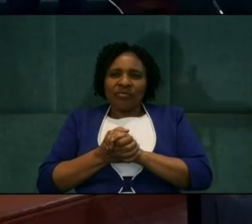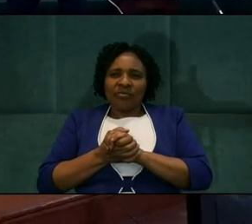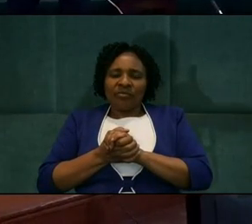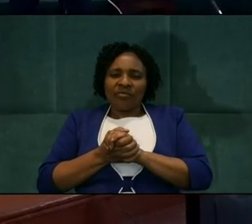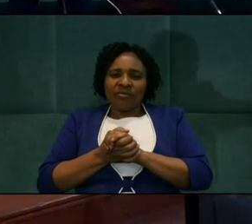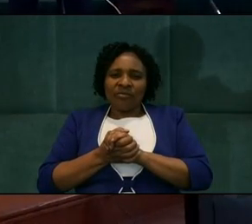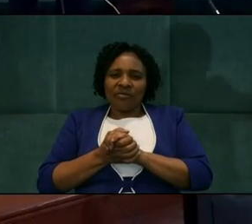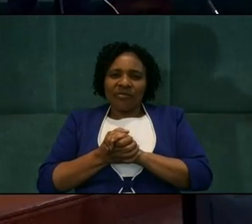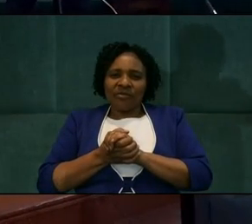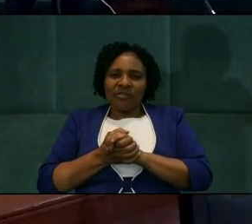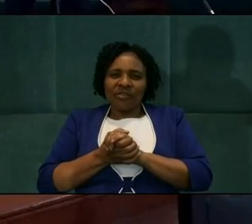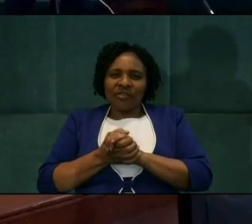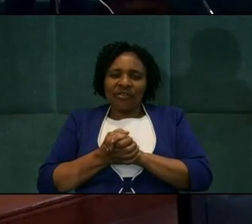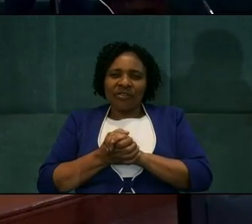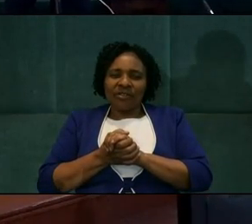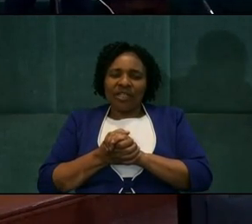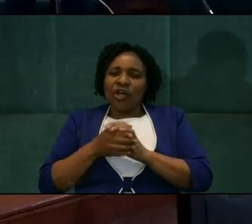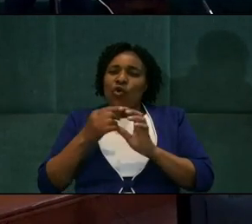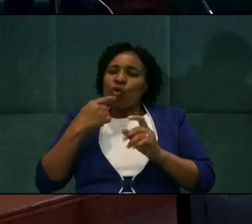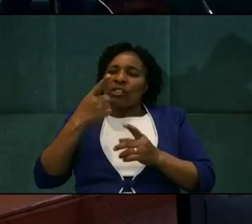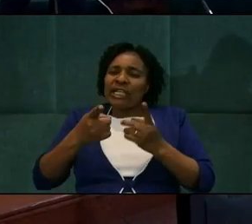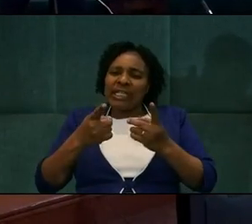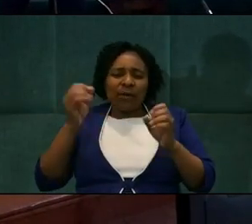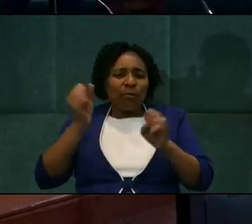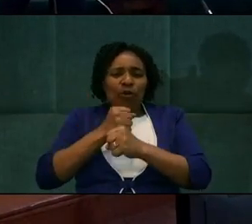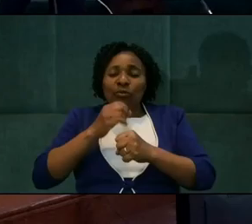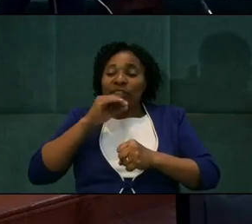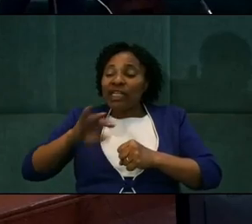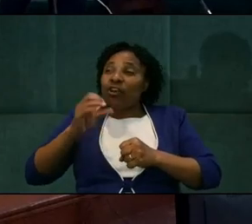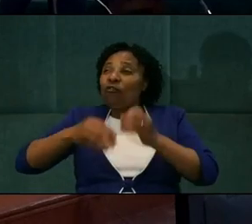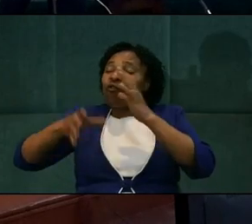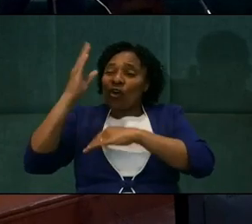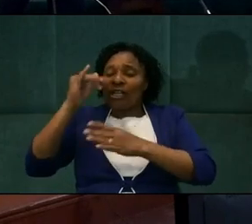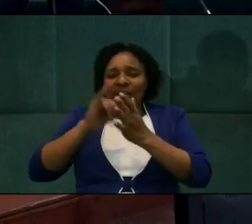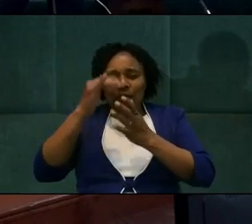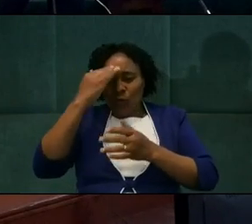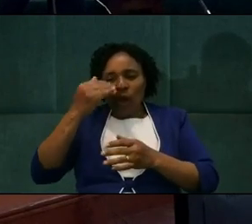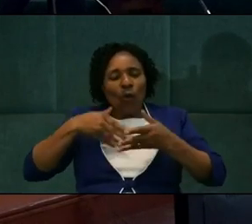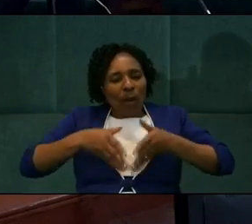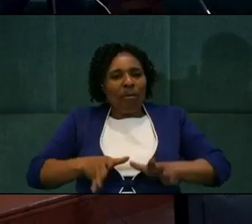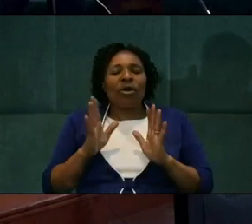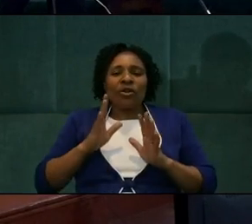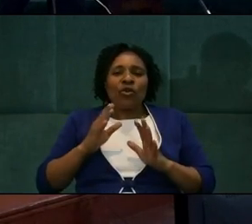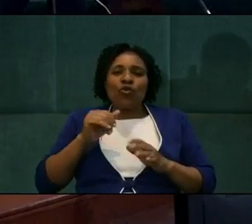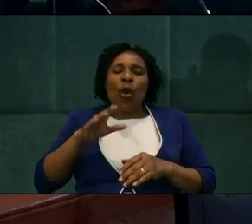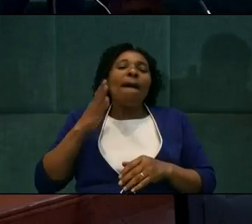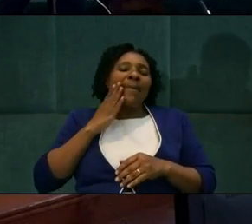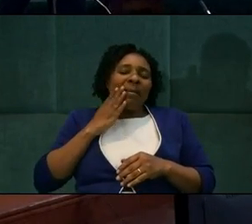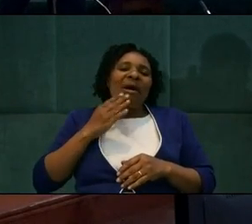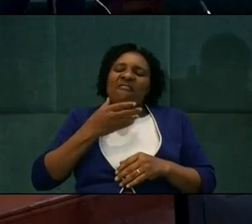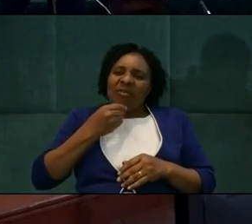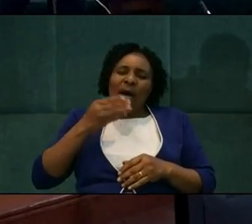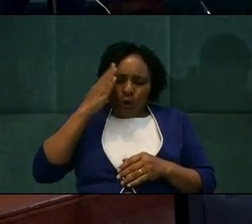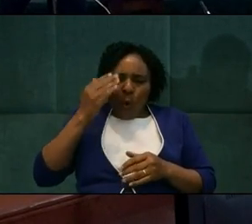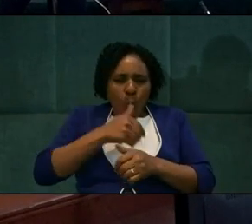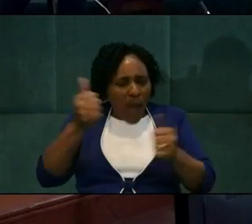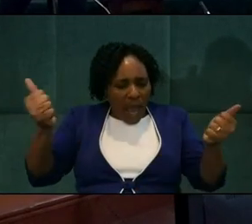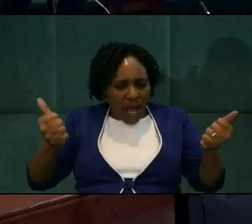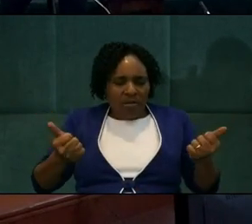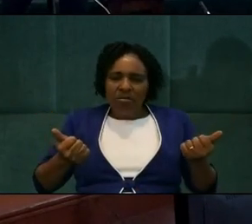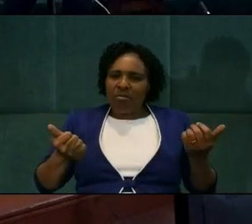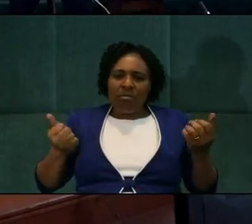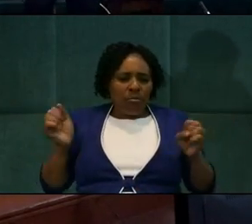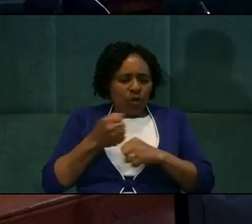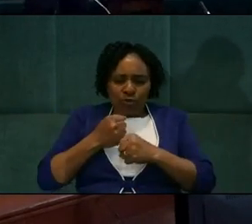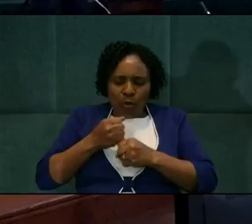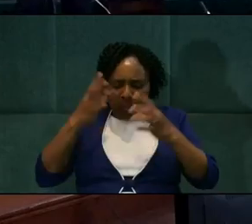Who was saying to him, you can't be the son of God because we know where you were born. We know your mama and your papa, and your mama and your papa didn't marry. You're born out